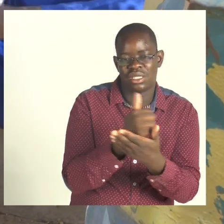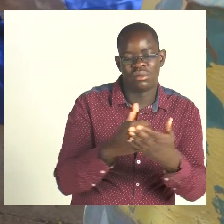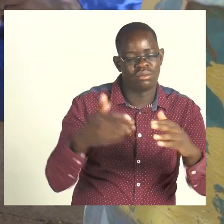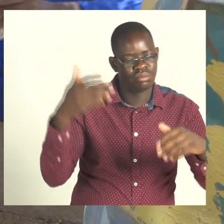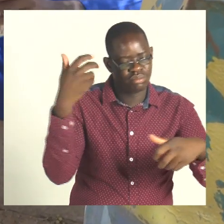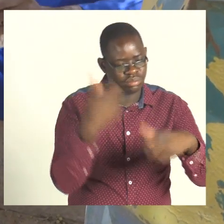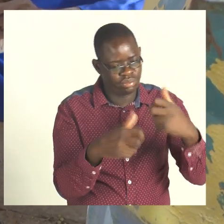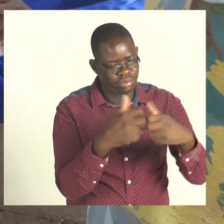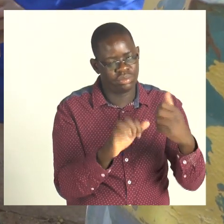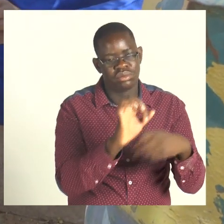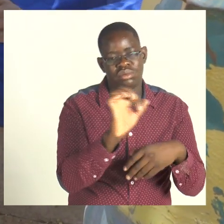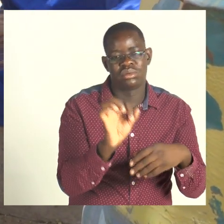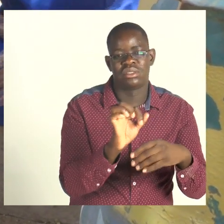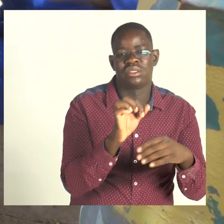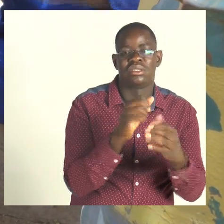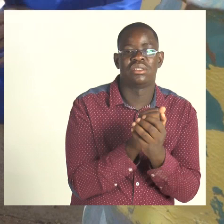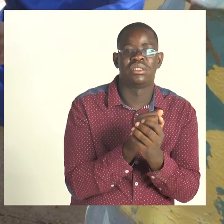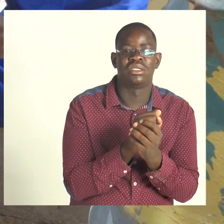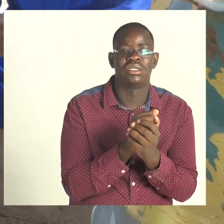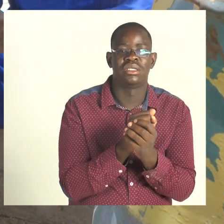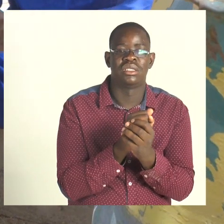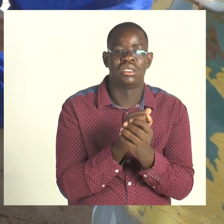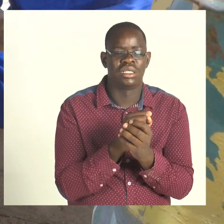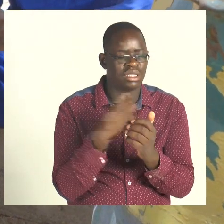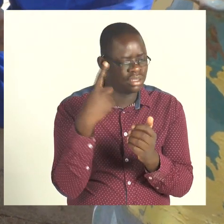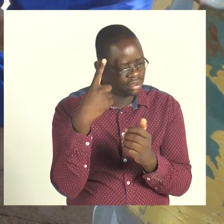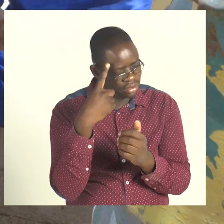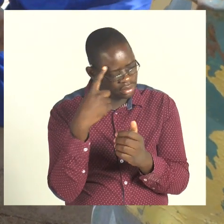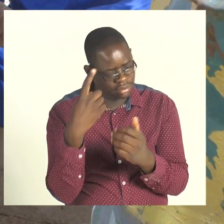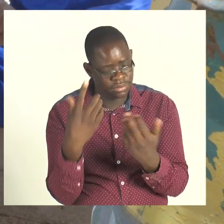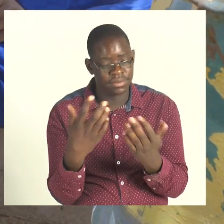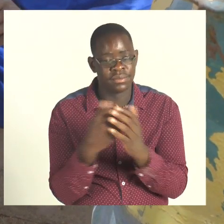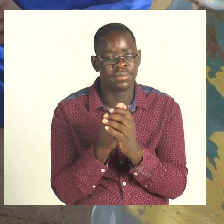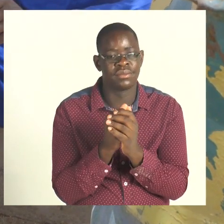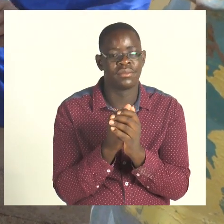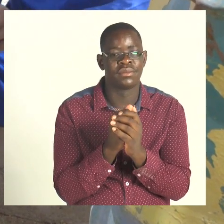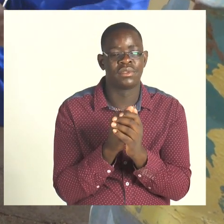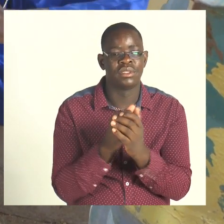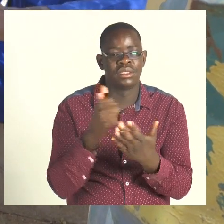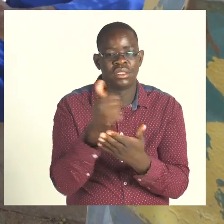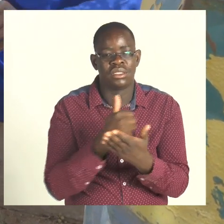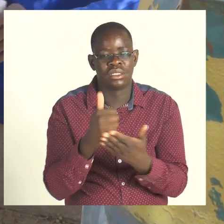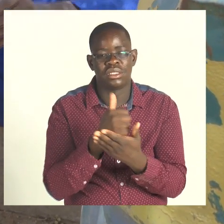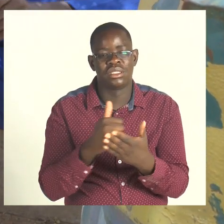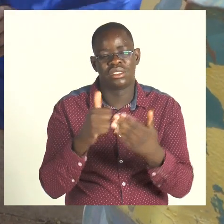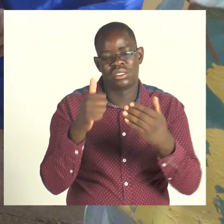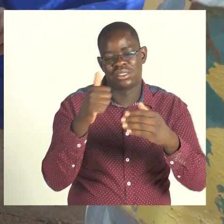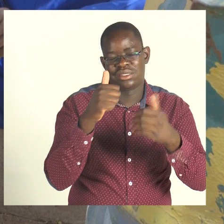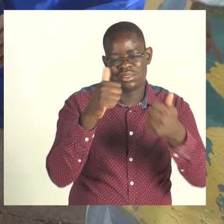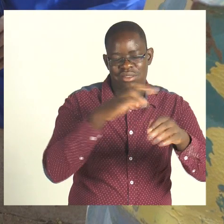harming our land. And I think that land reclamation is the great